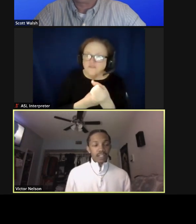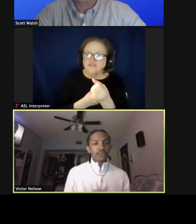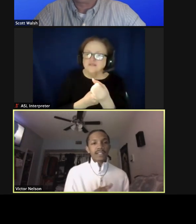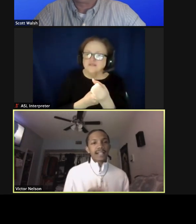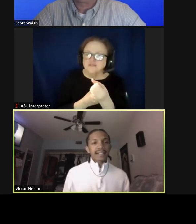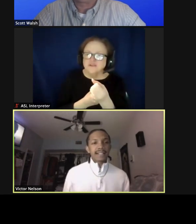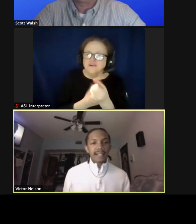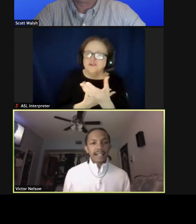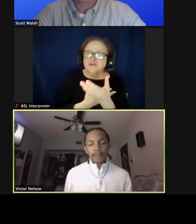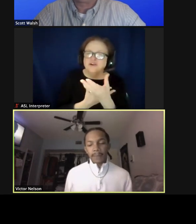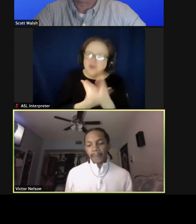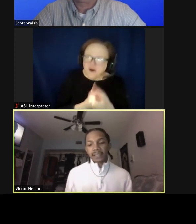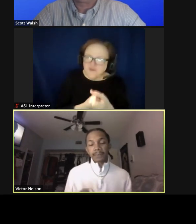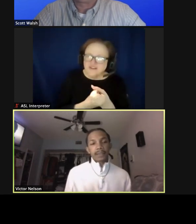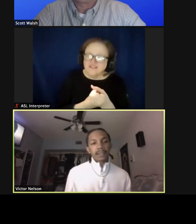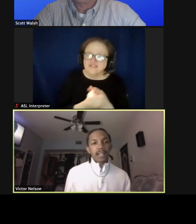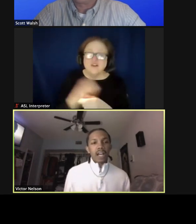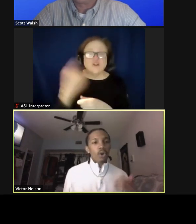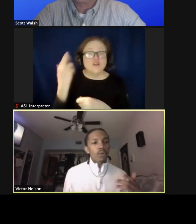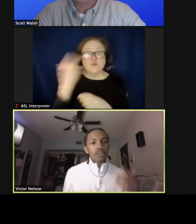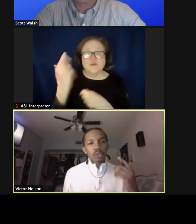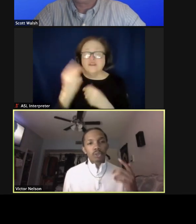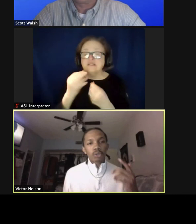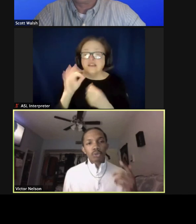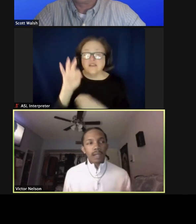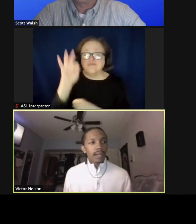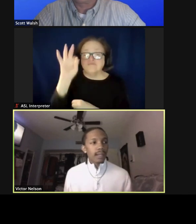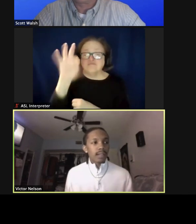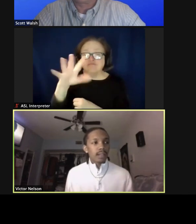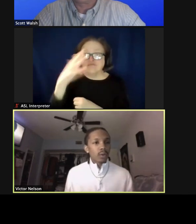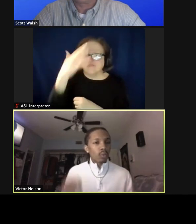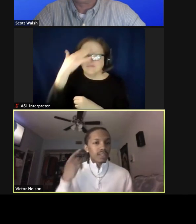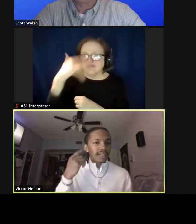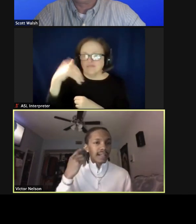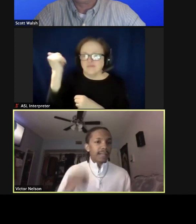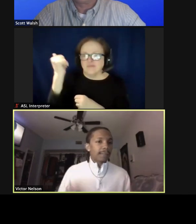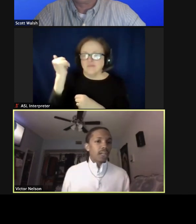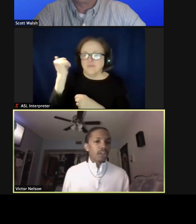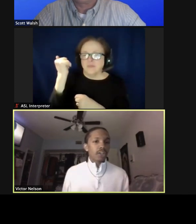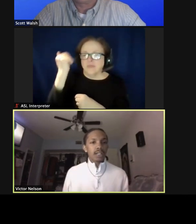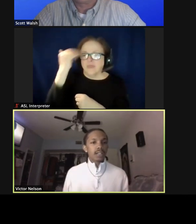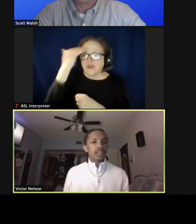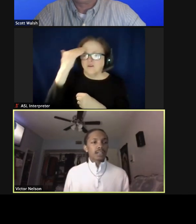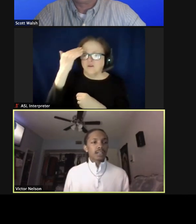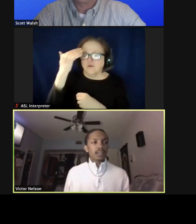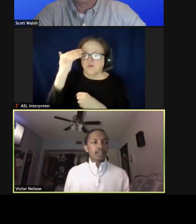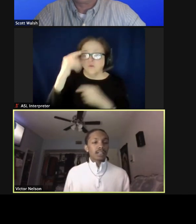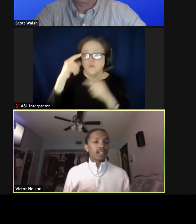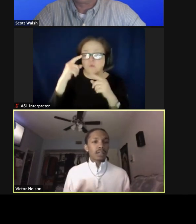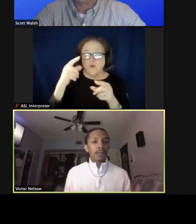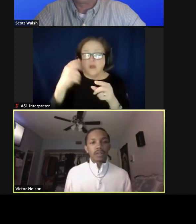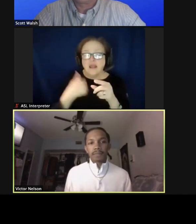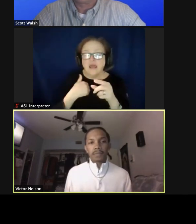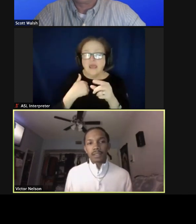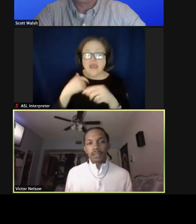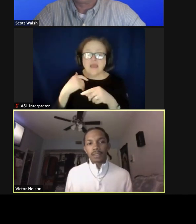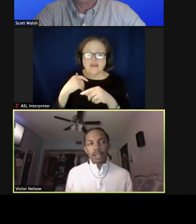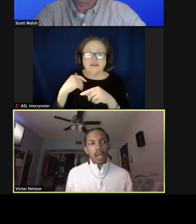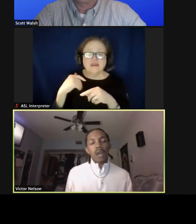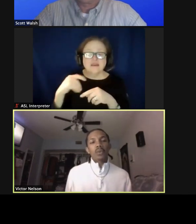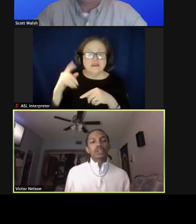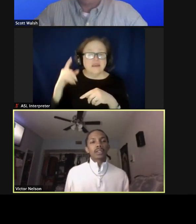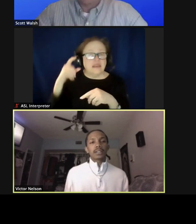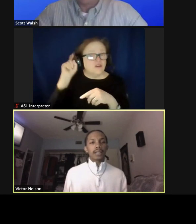The reason I say that is because I always knew that once I had my hearing aids, it's going to be a part of me.